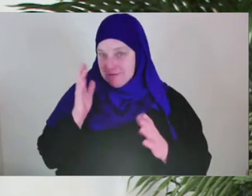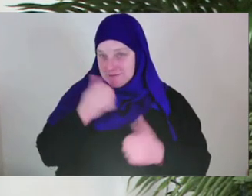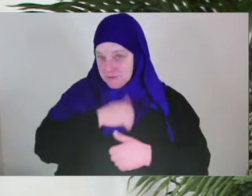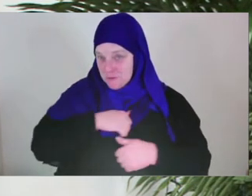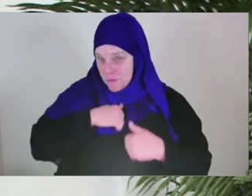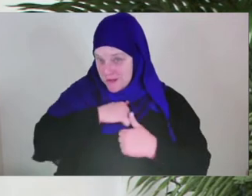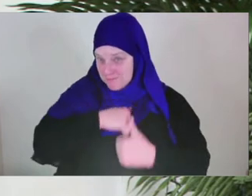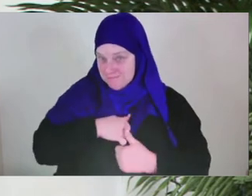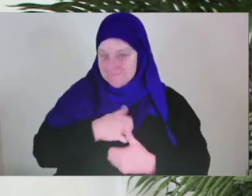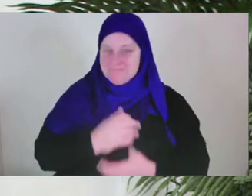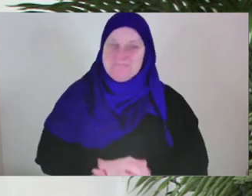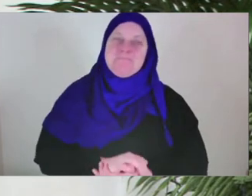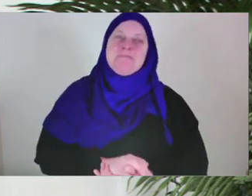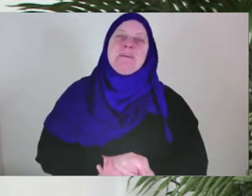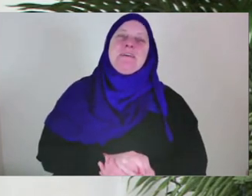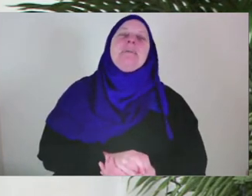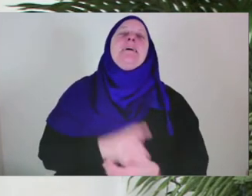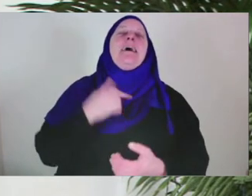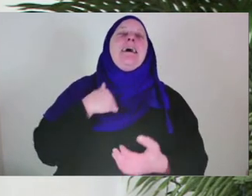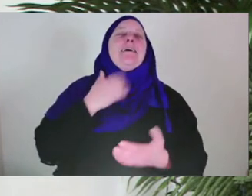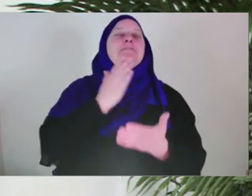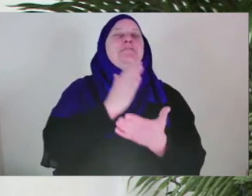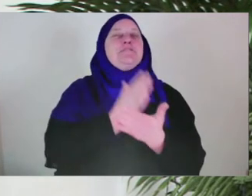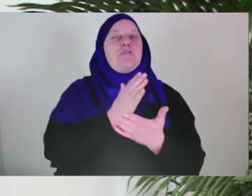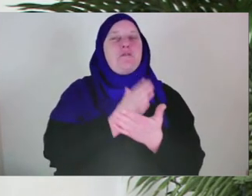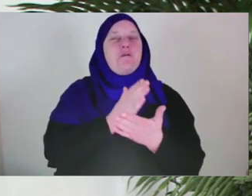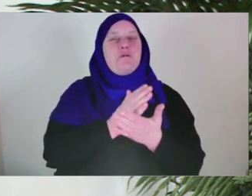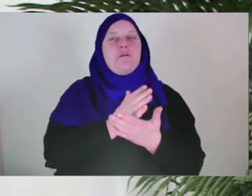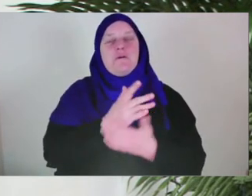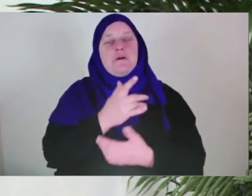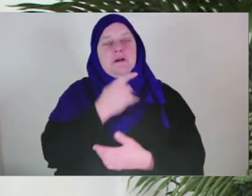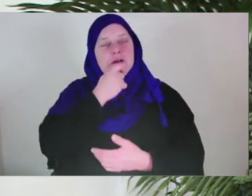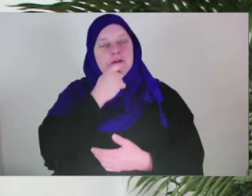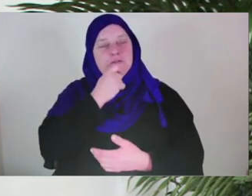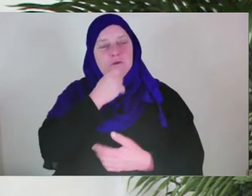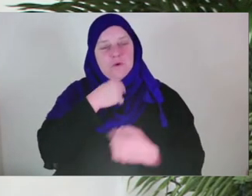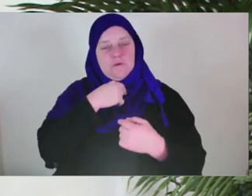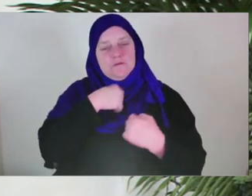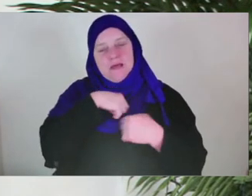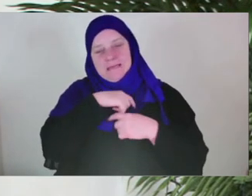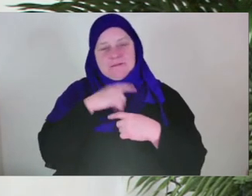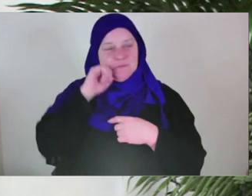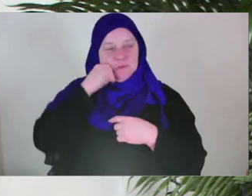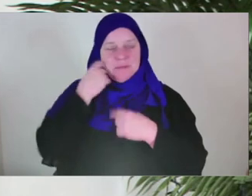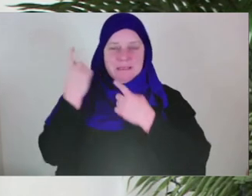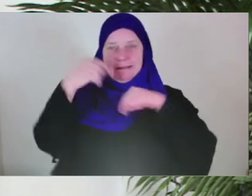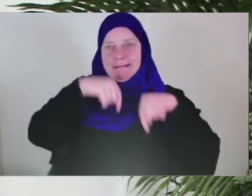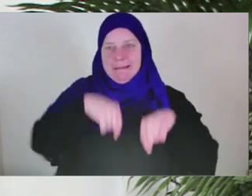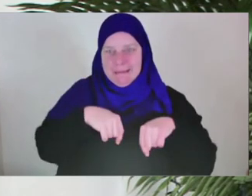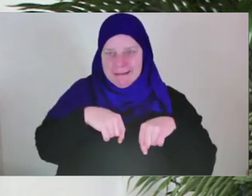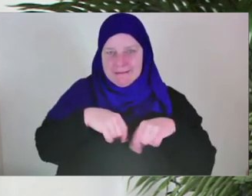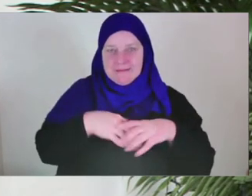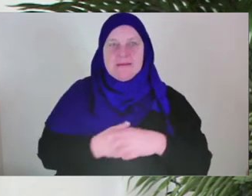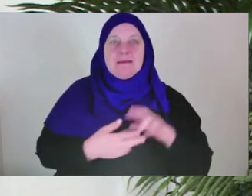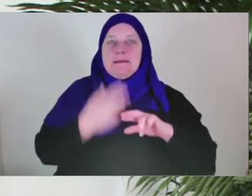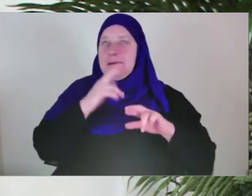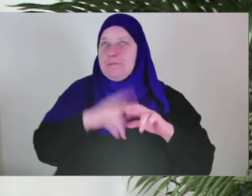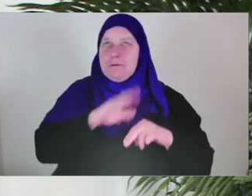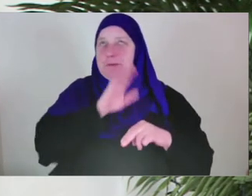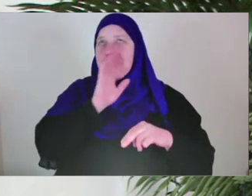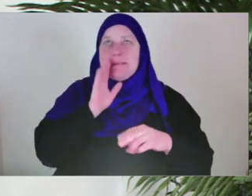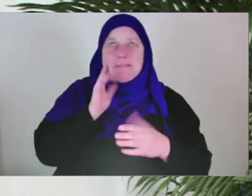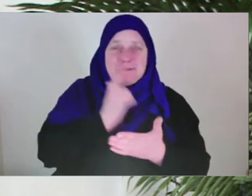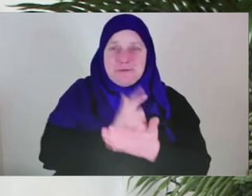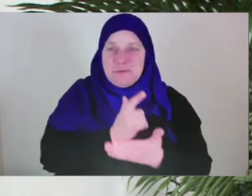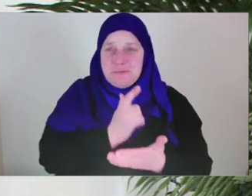but I'm sure that there will be a few of us at the center anyway. If you really feel that you can't live away from the center for a Friday